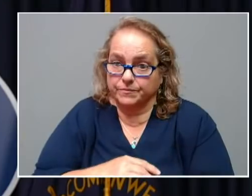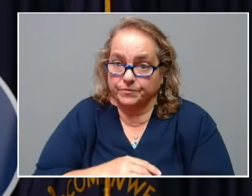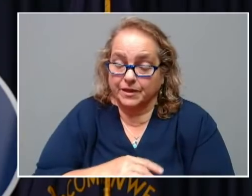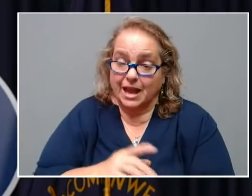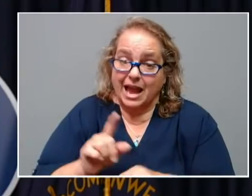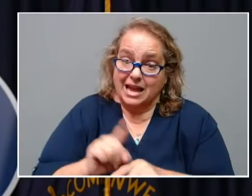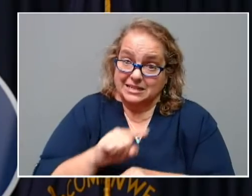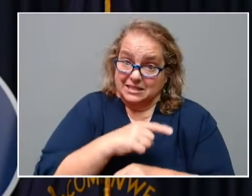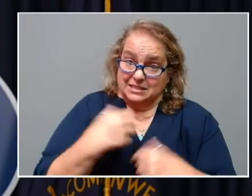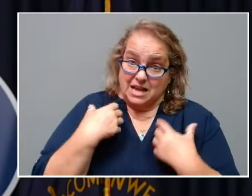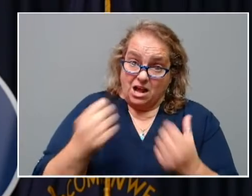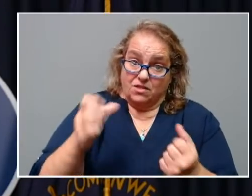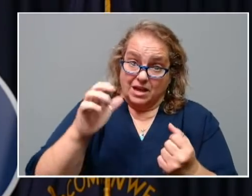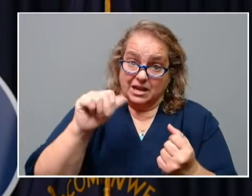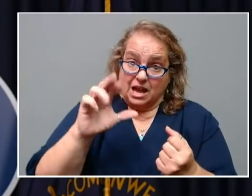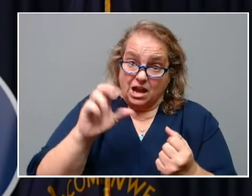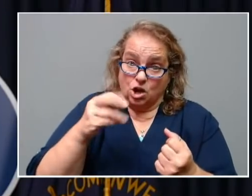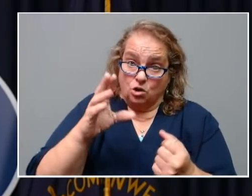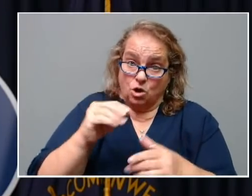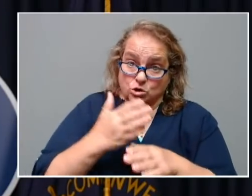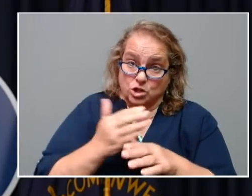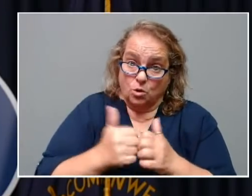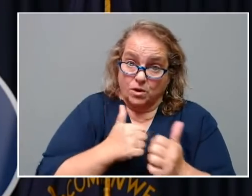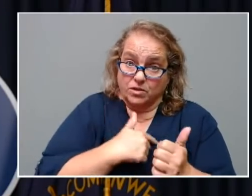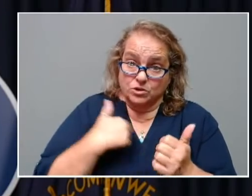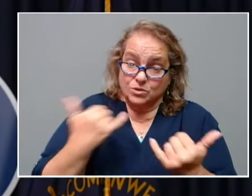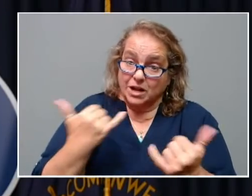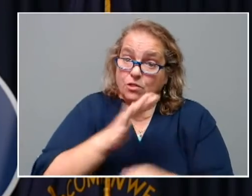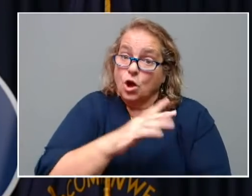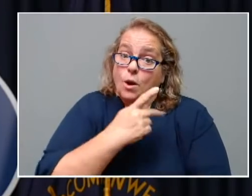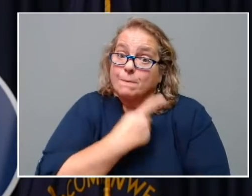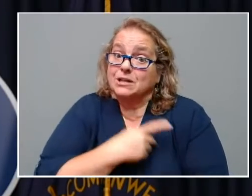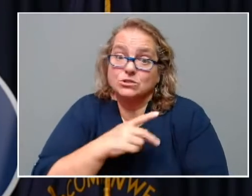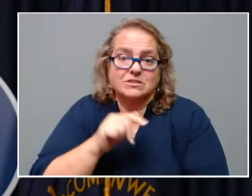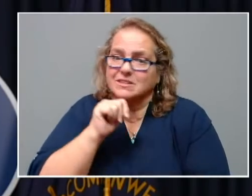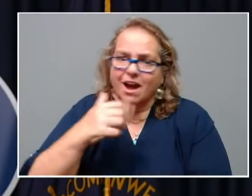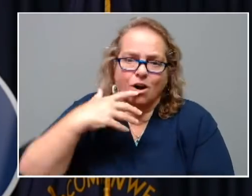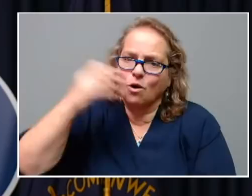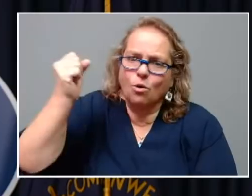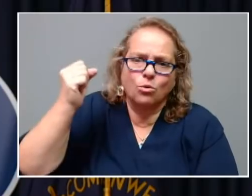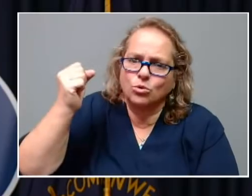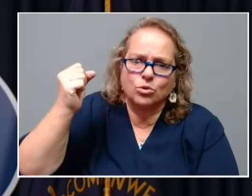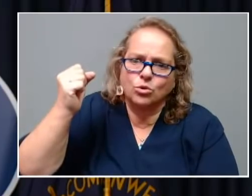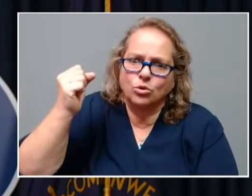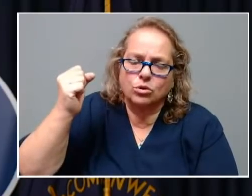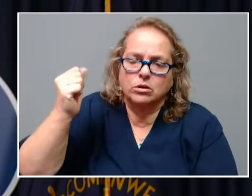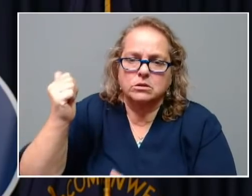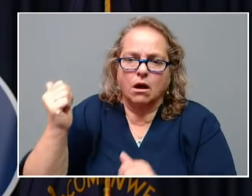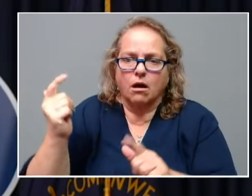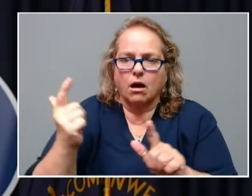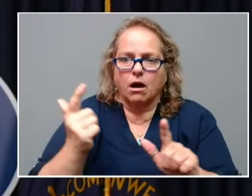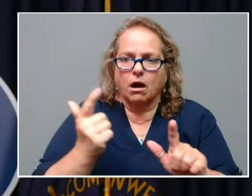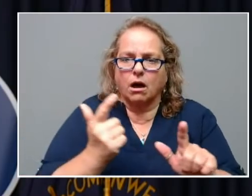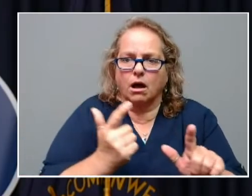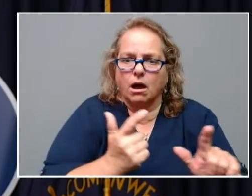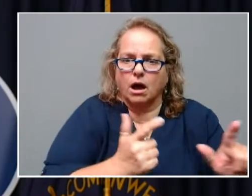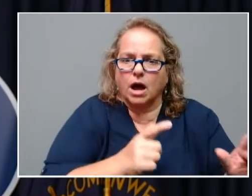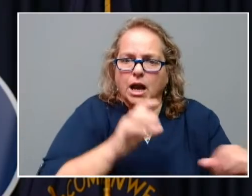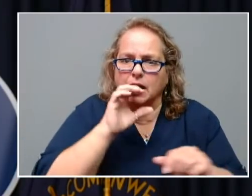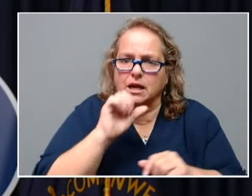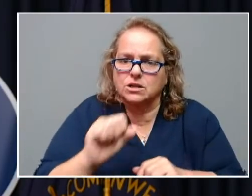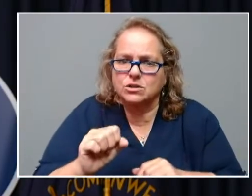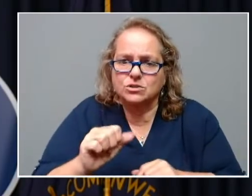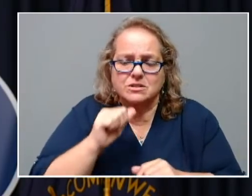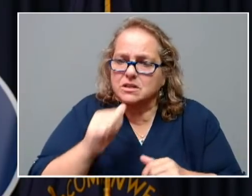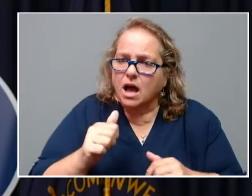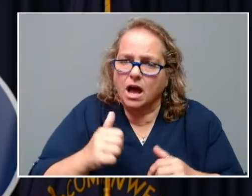these patients aren't older. They're all of us. These people are young people. And heartbreakingly, some are dying